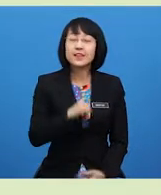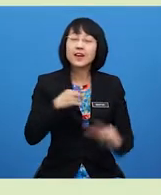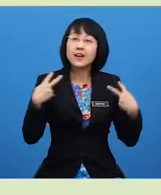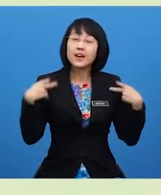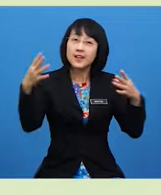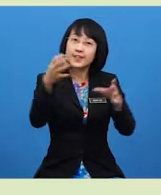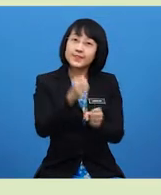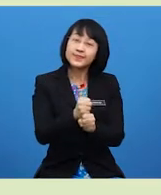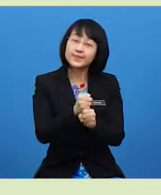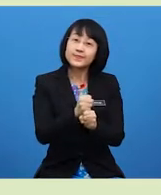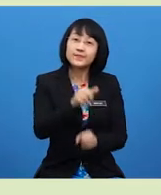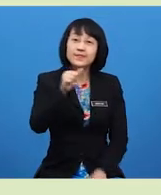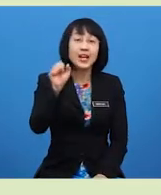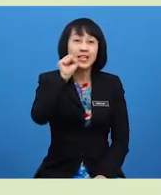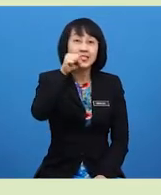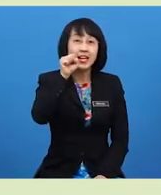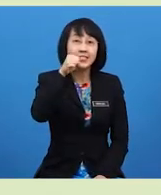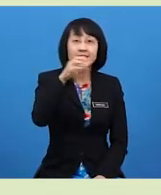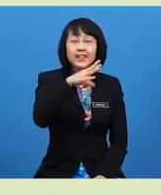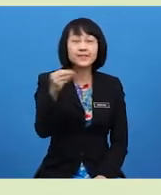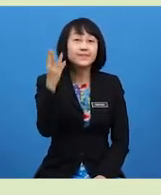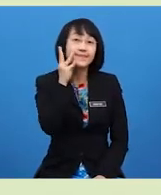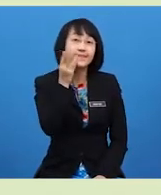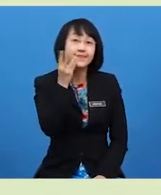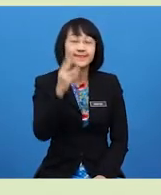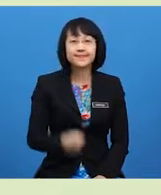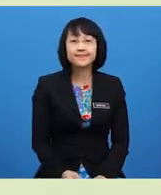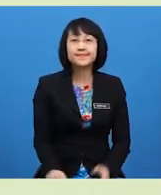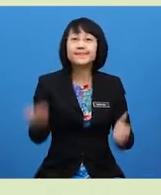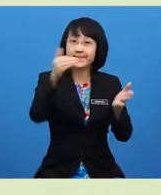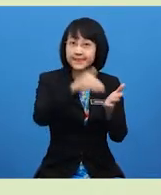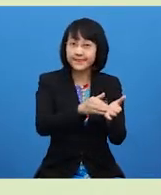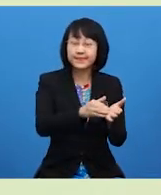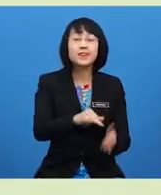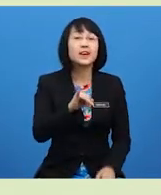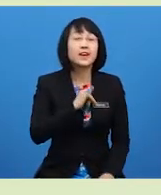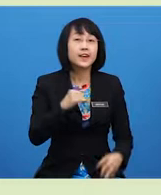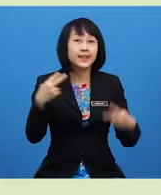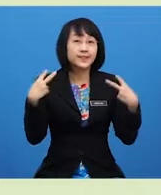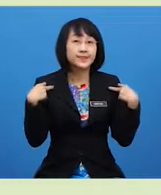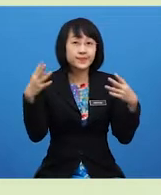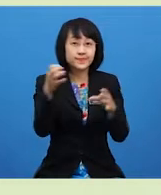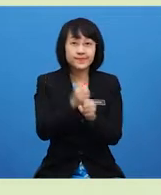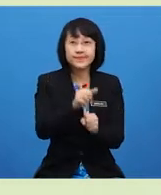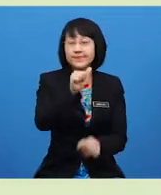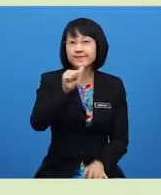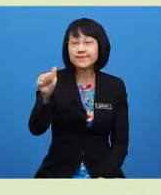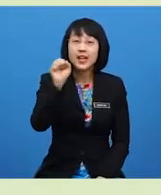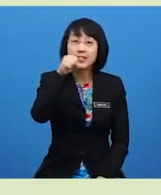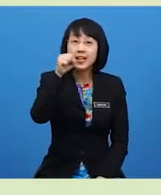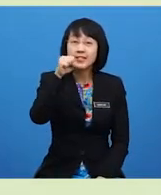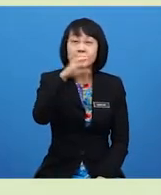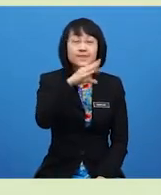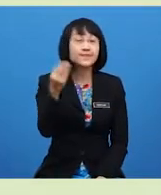I've got a carrot and rice. Let me repeat that for you. I've got a